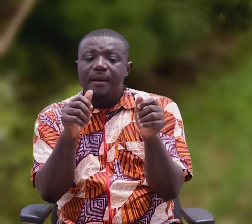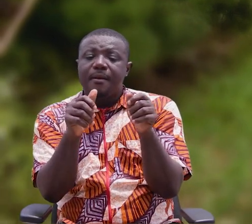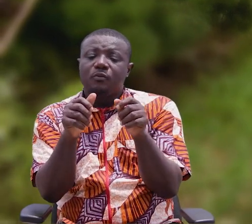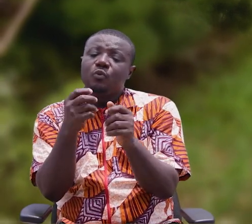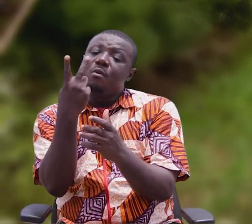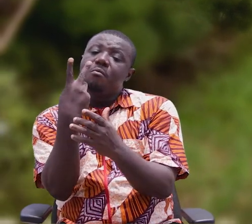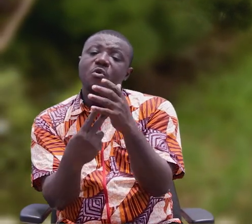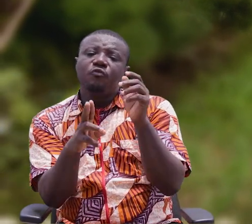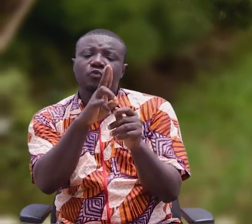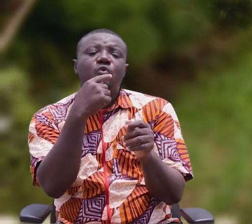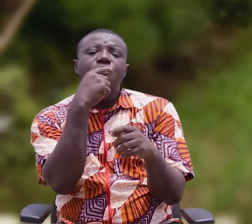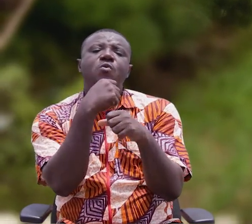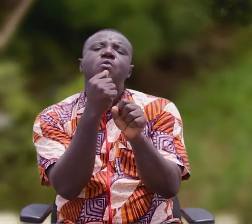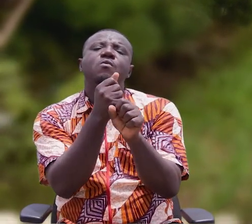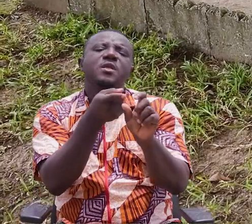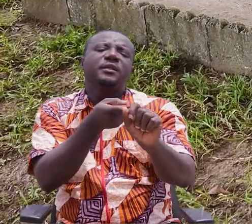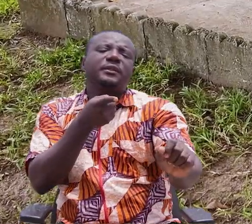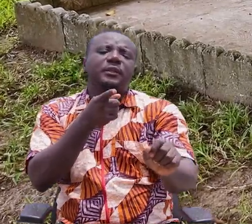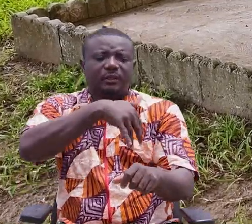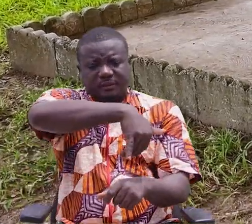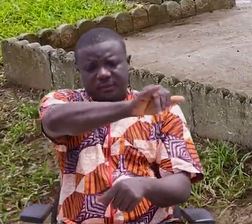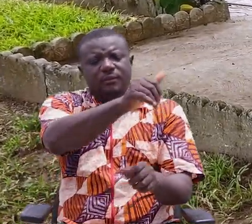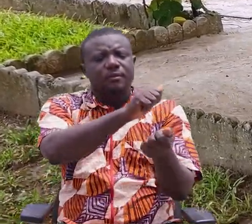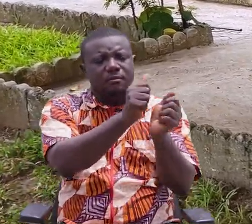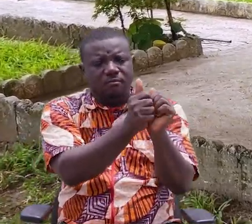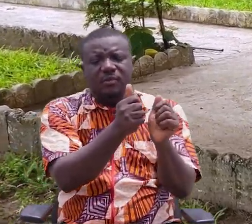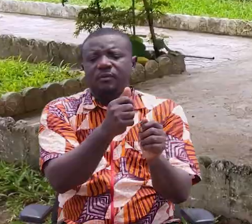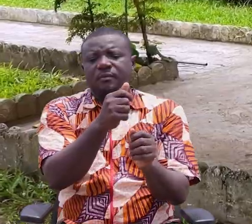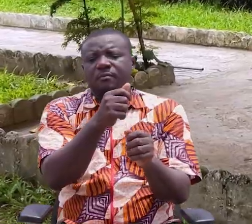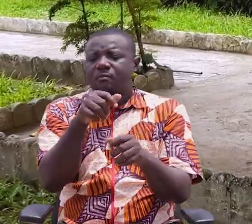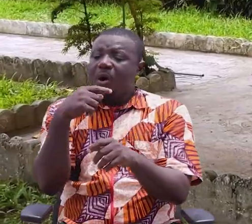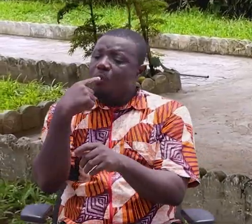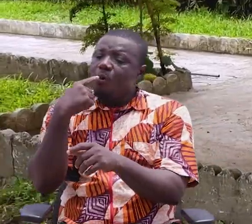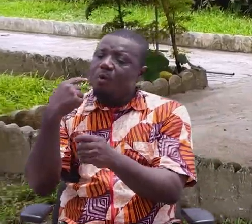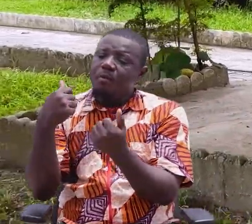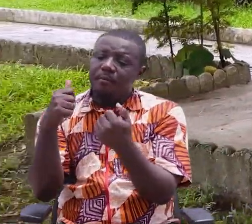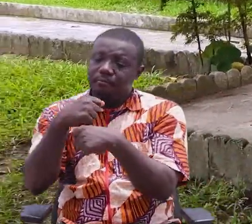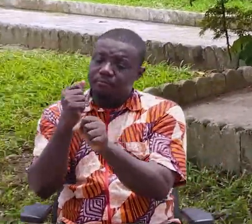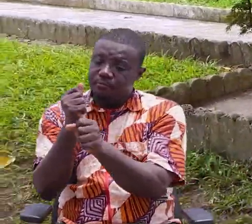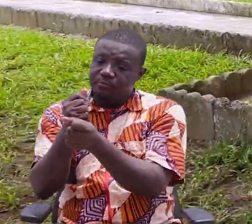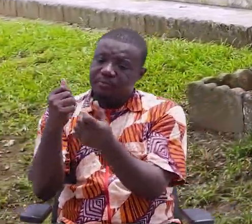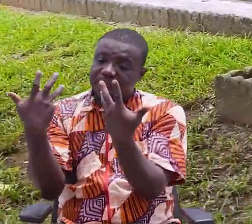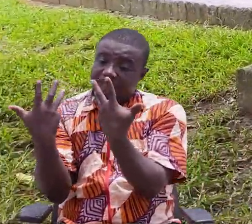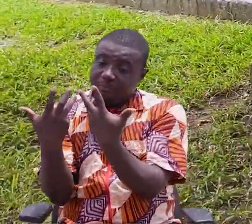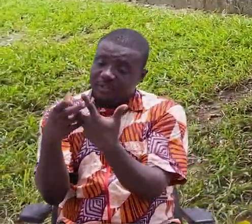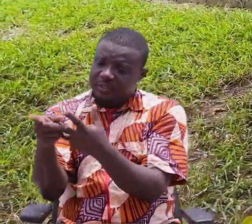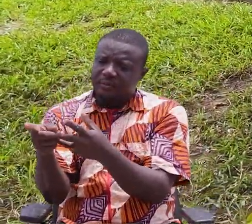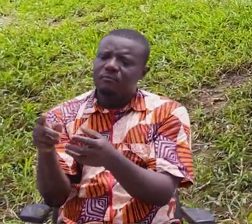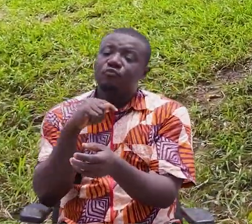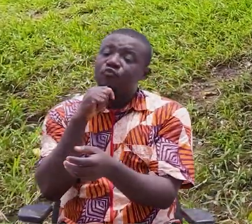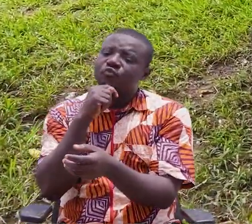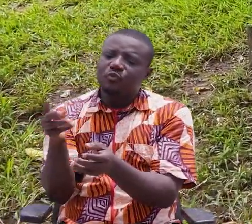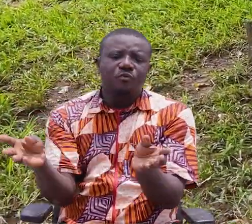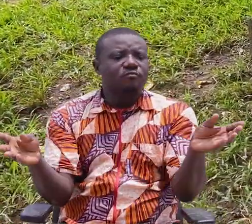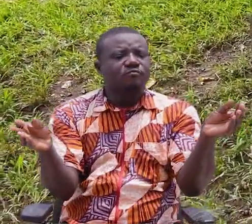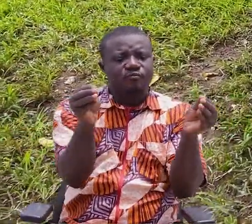the traditional white cane will not be out of business. All you just need is just to get the device and attach it to your white cane.